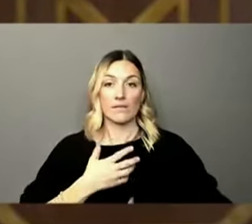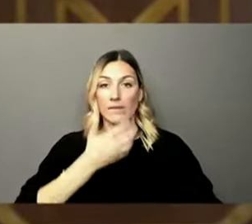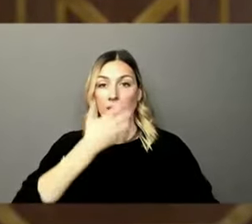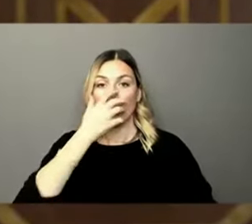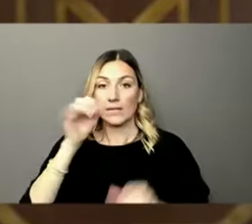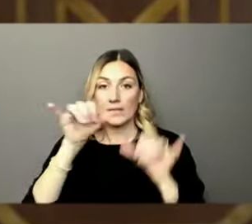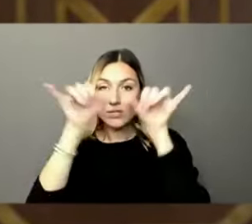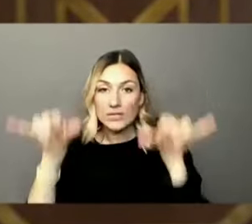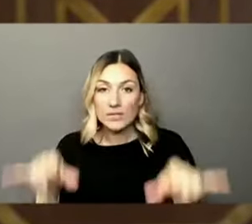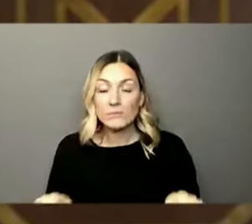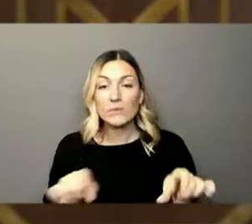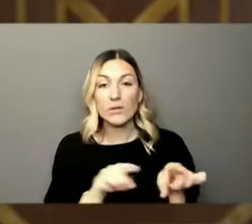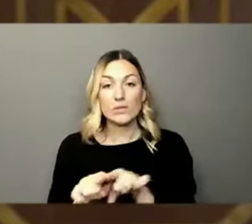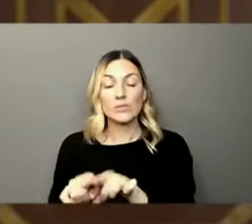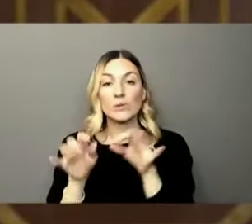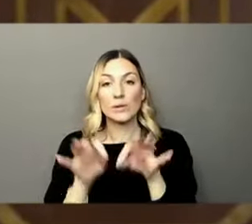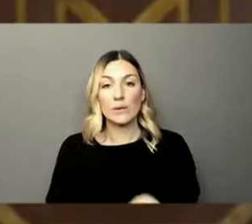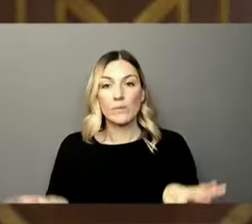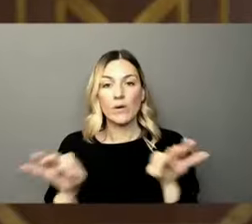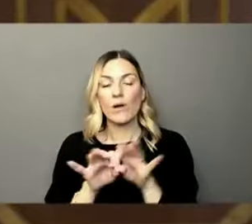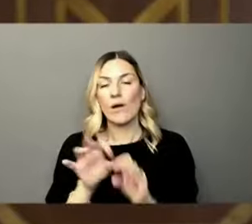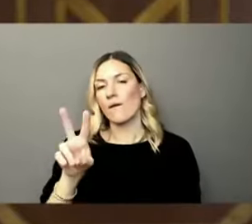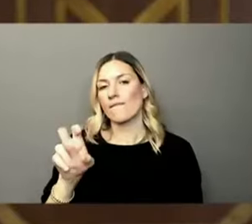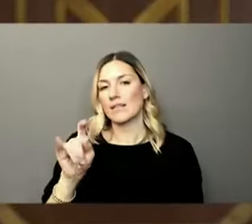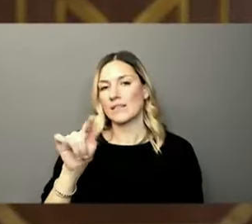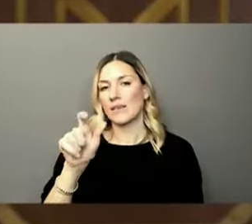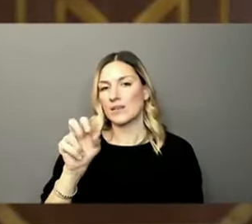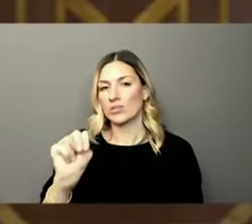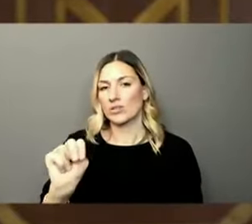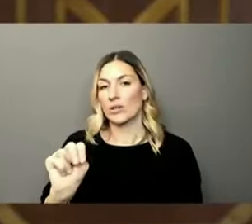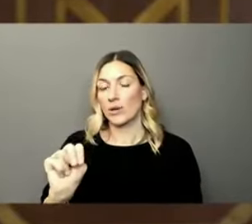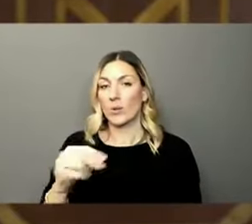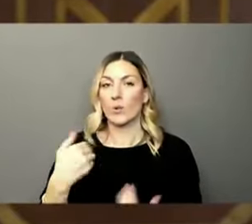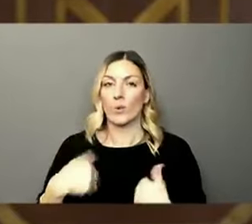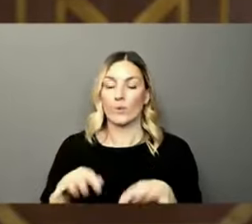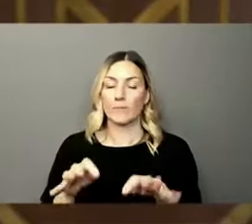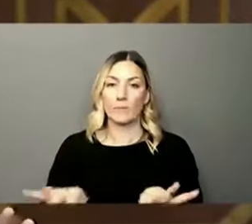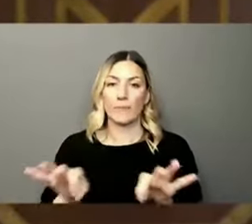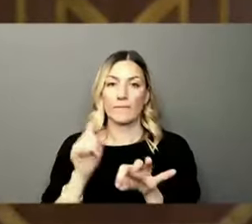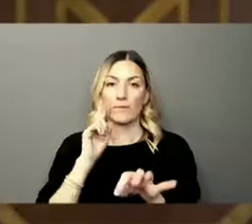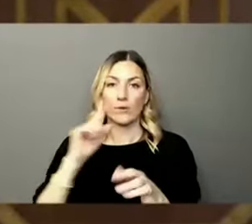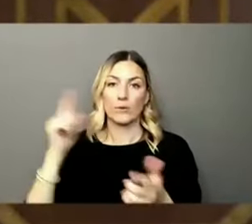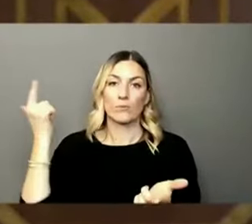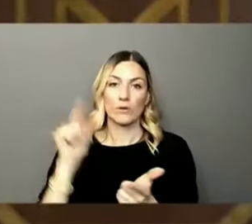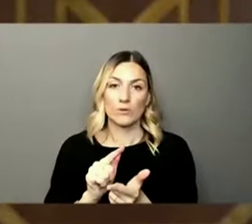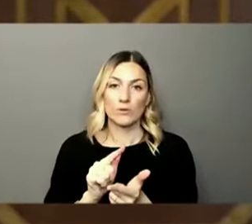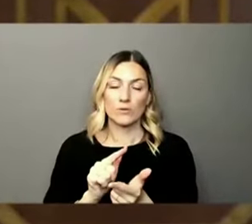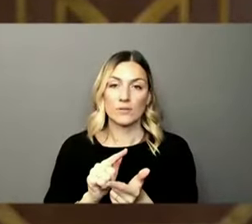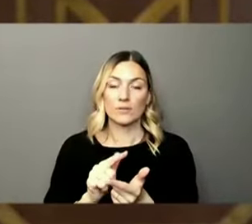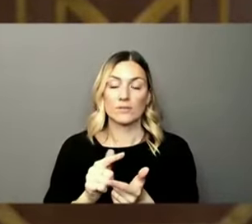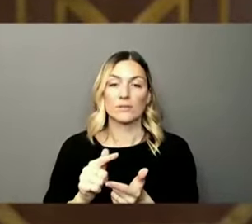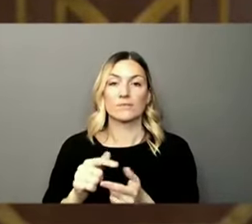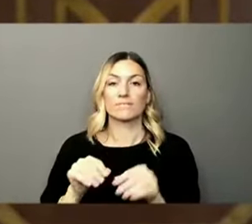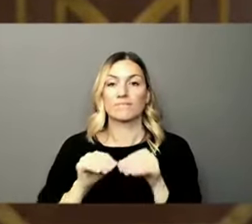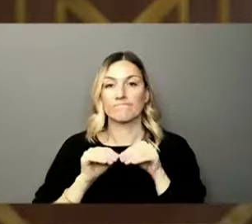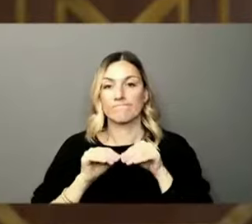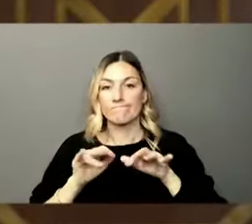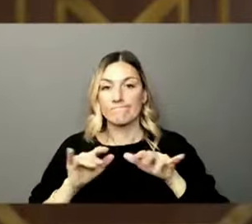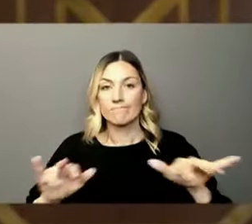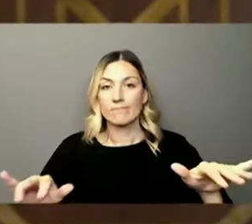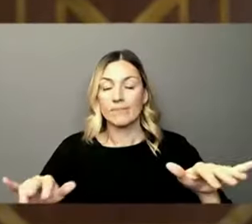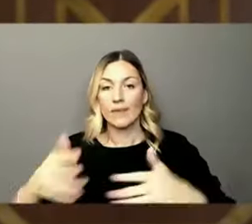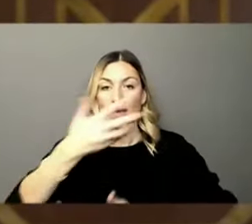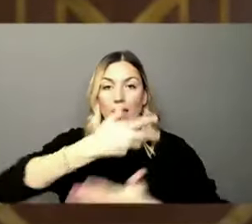are also very important. They can play a major role in reducing the risk of transmission of airborne pathogens.